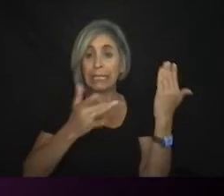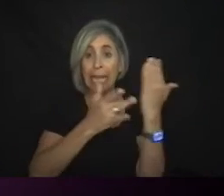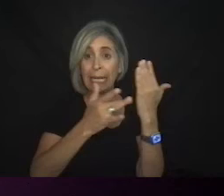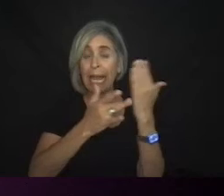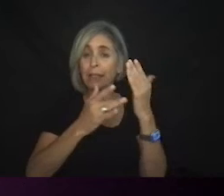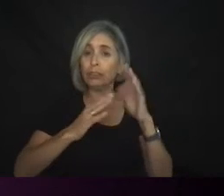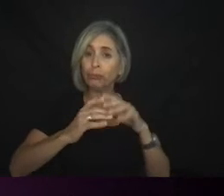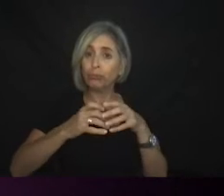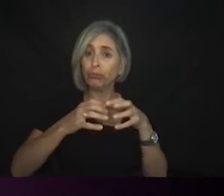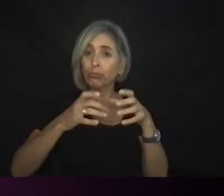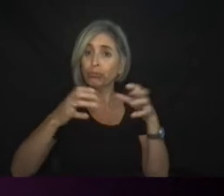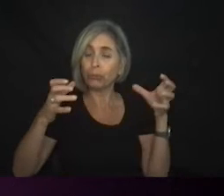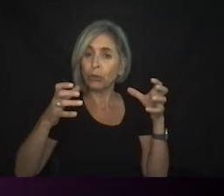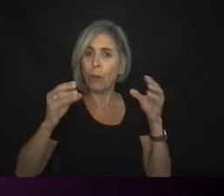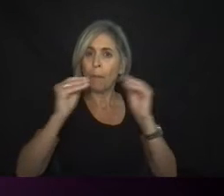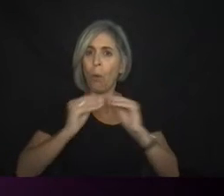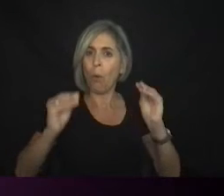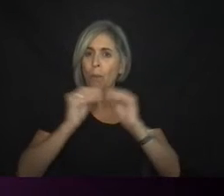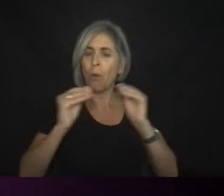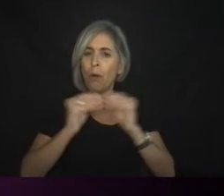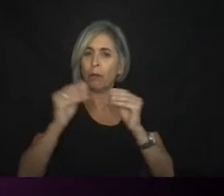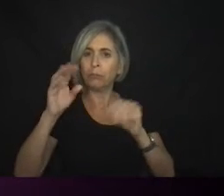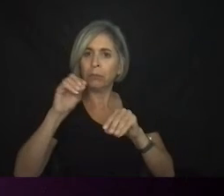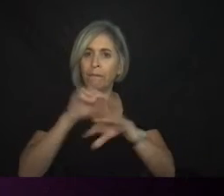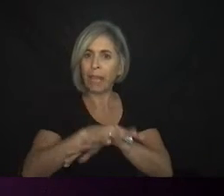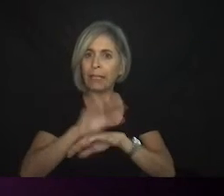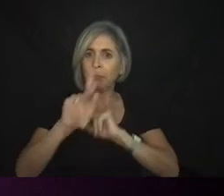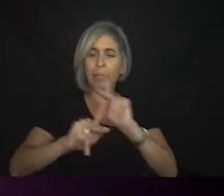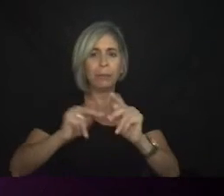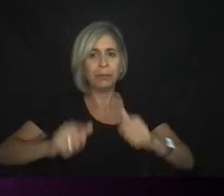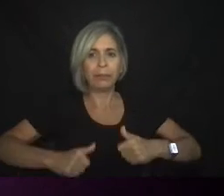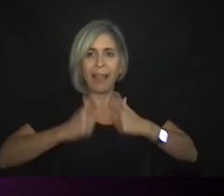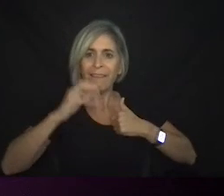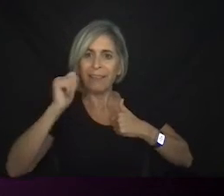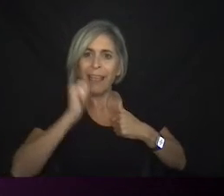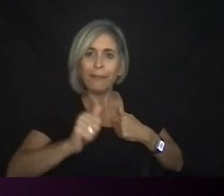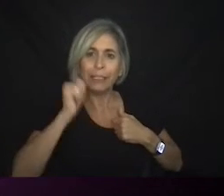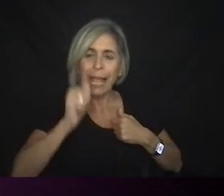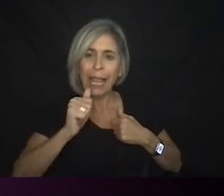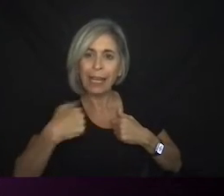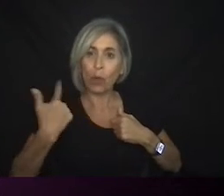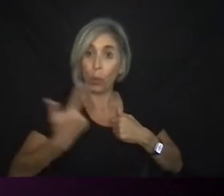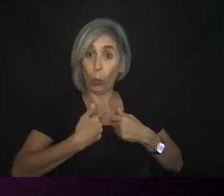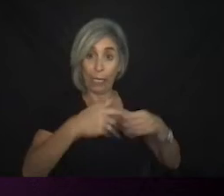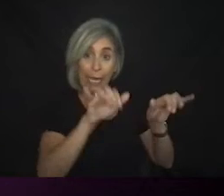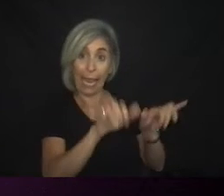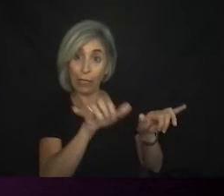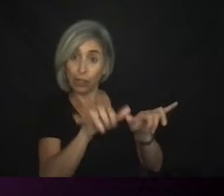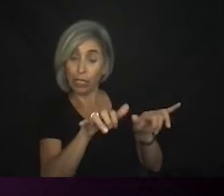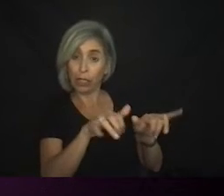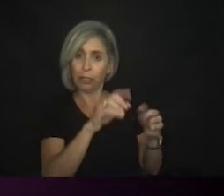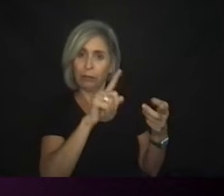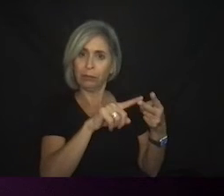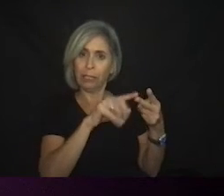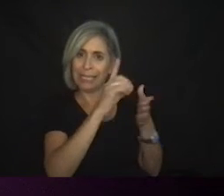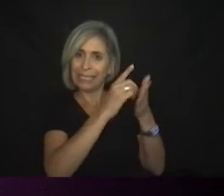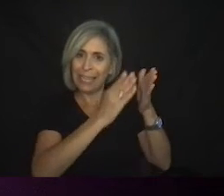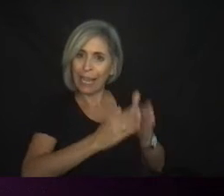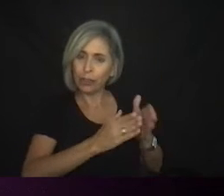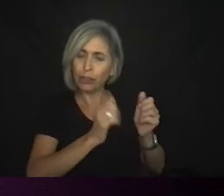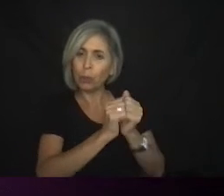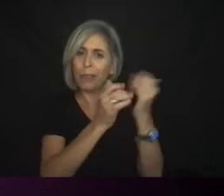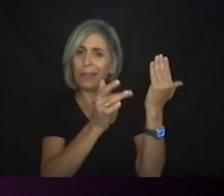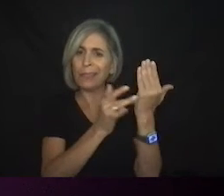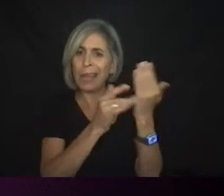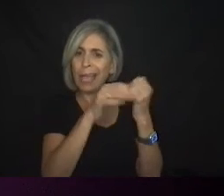and affects more and more aspects of people's daily lives, we as engineers and designers and people in the tech